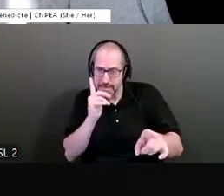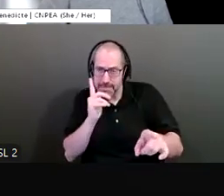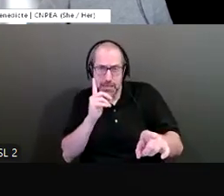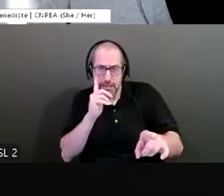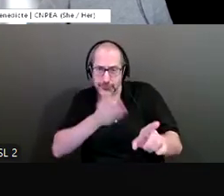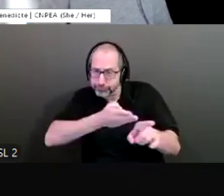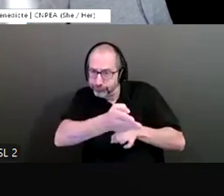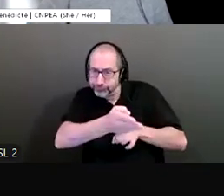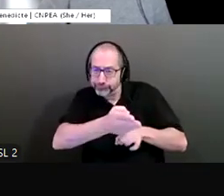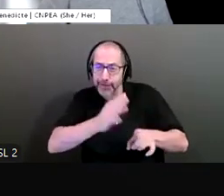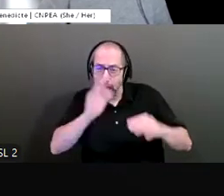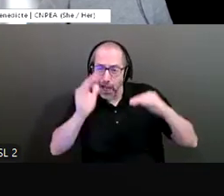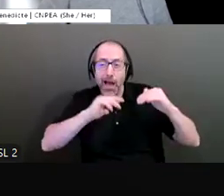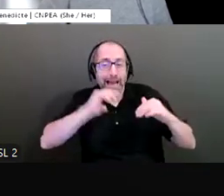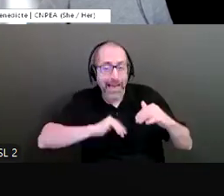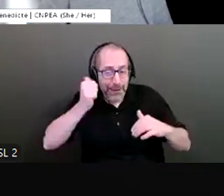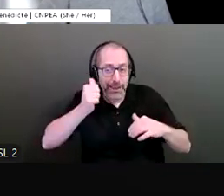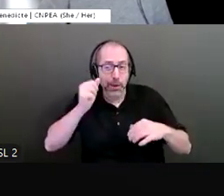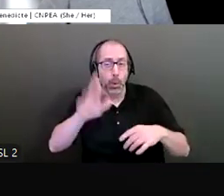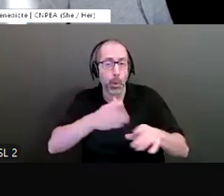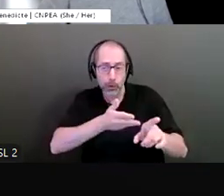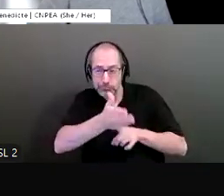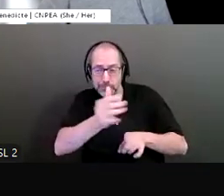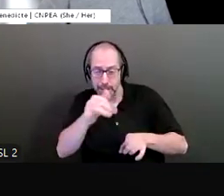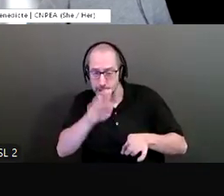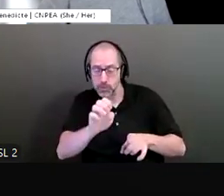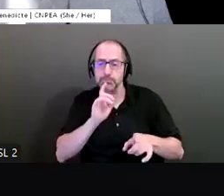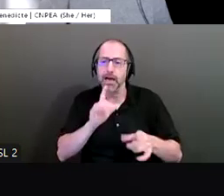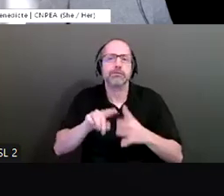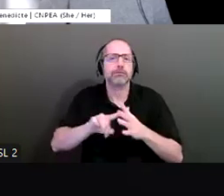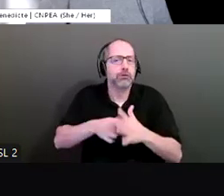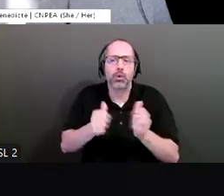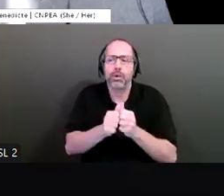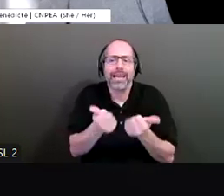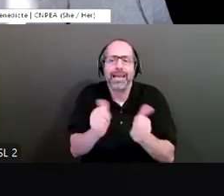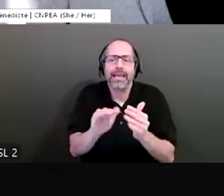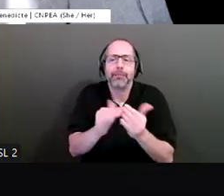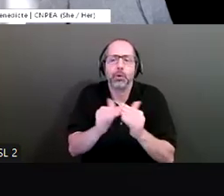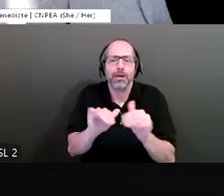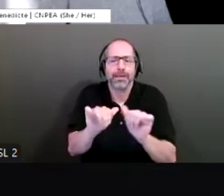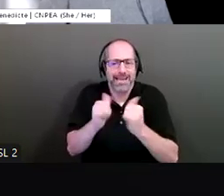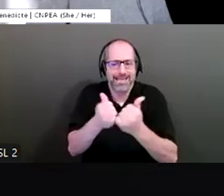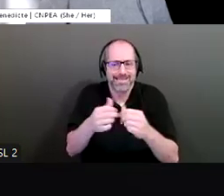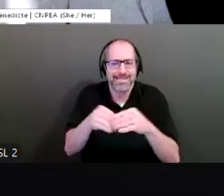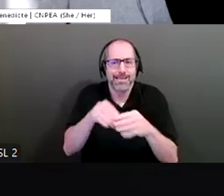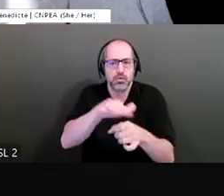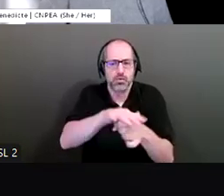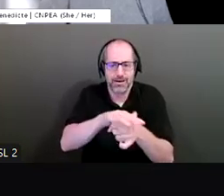would just trust a community agency in your neighborhood and just start there and really talk to